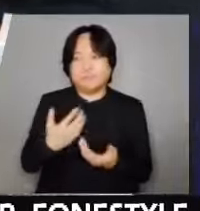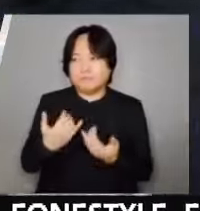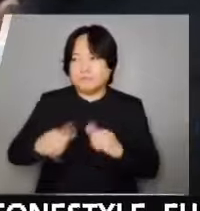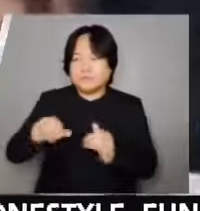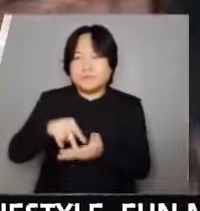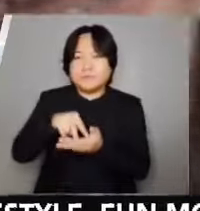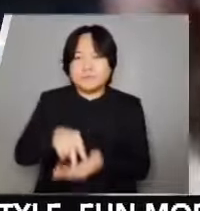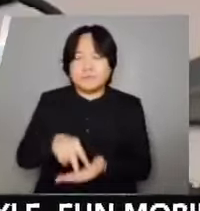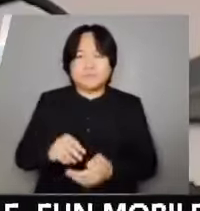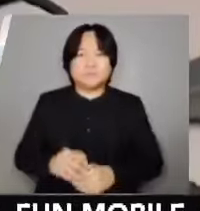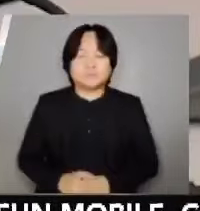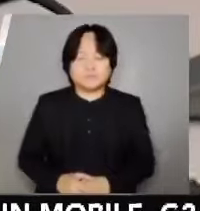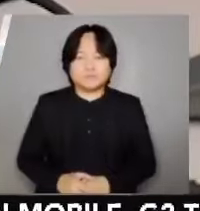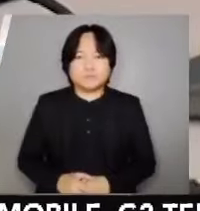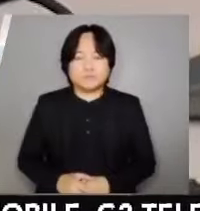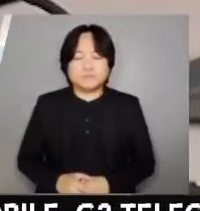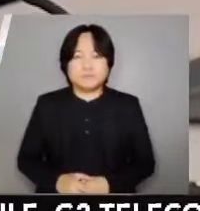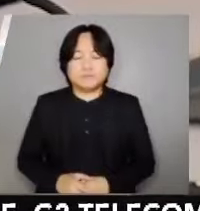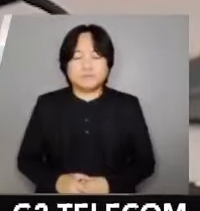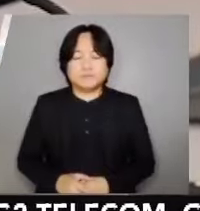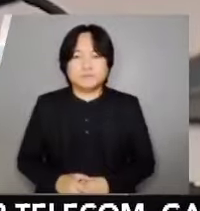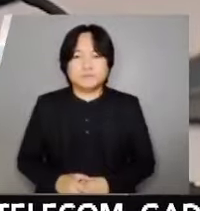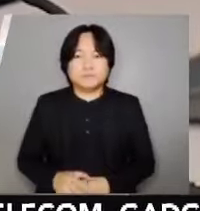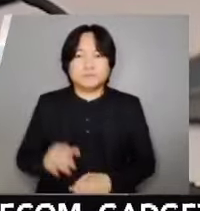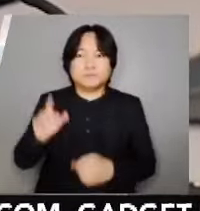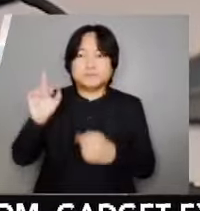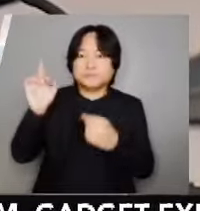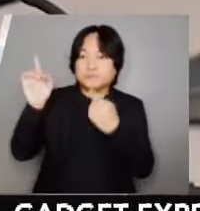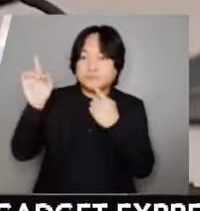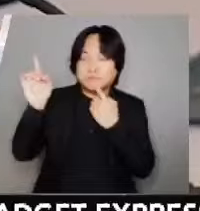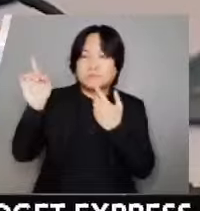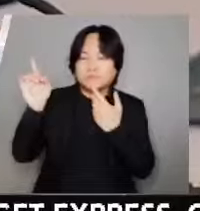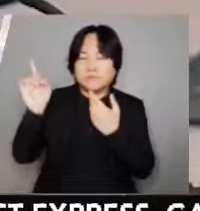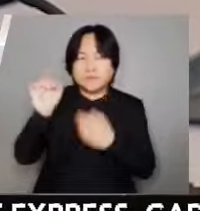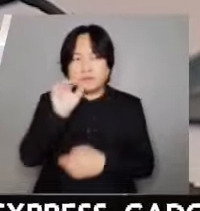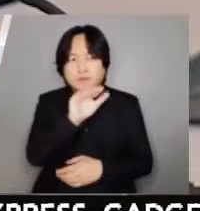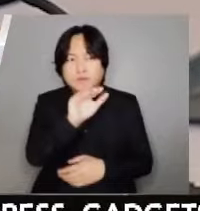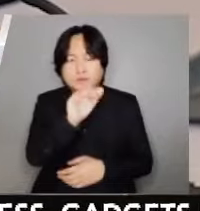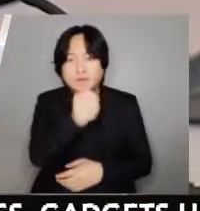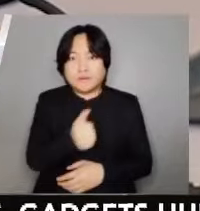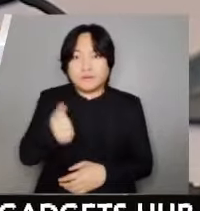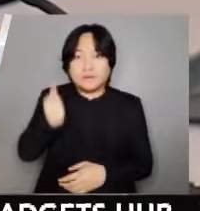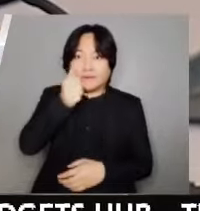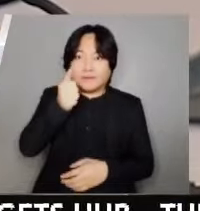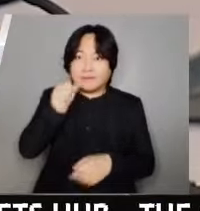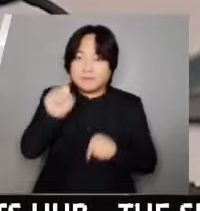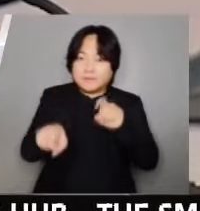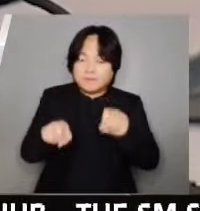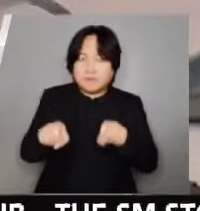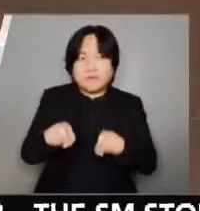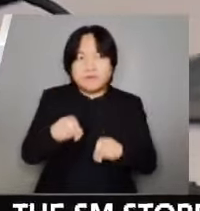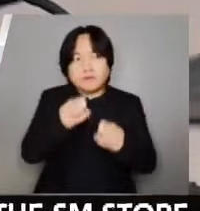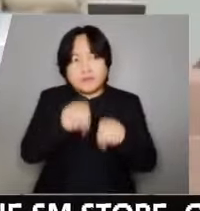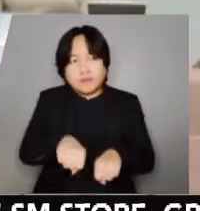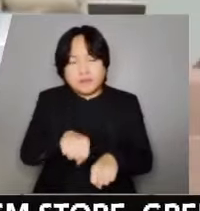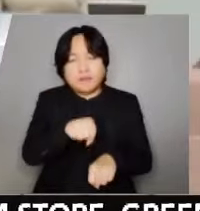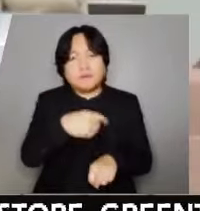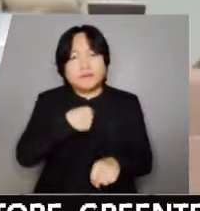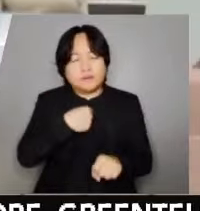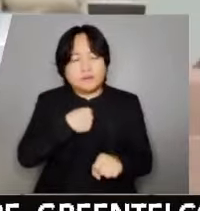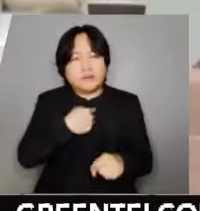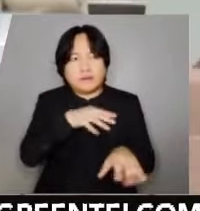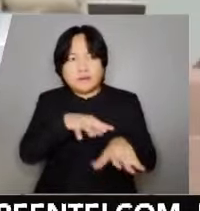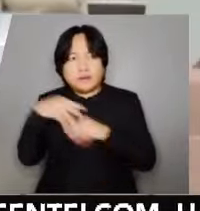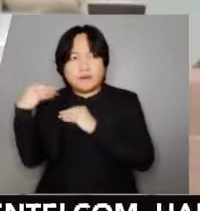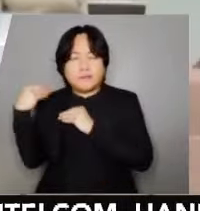niya sa upuan. May I request to leave the inquiry? Ma'am, pwede naman po, considering na hindi naman